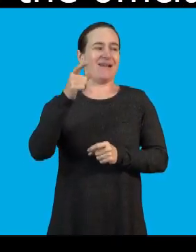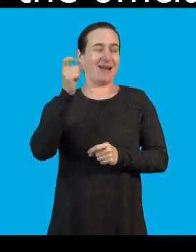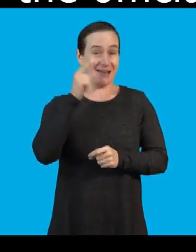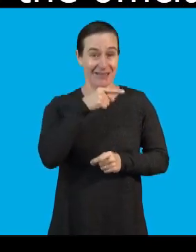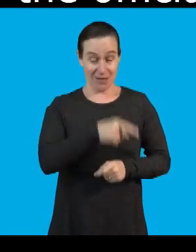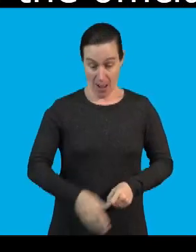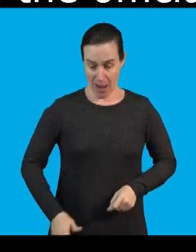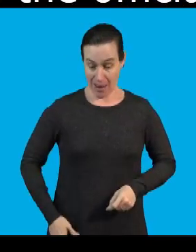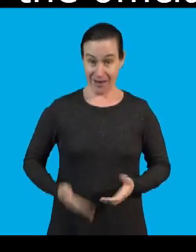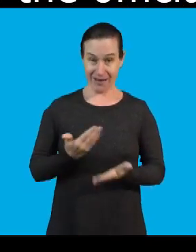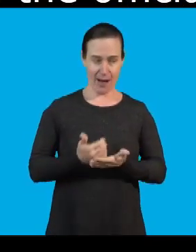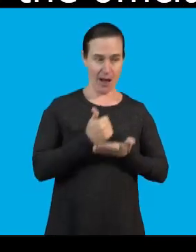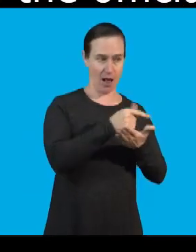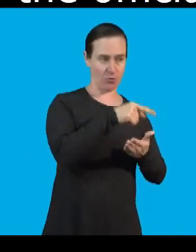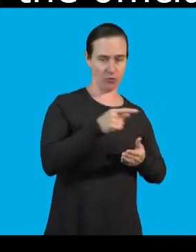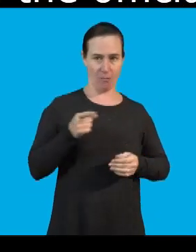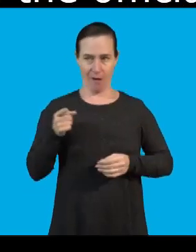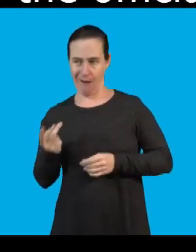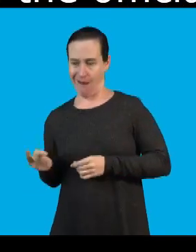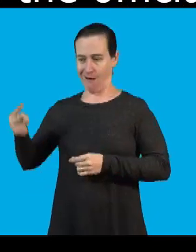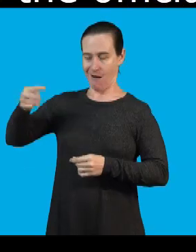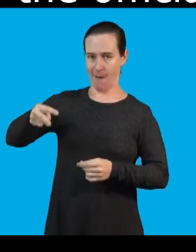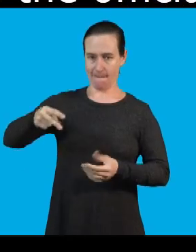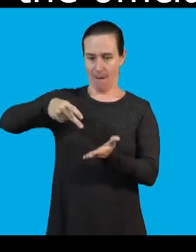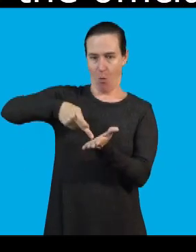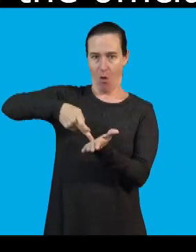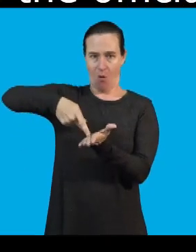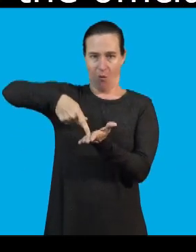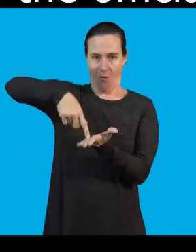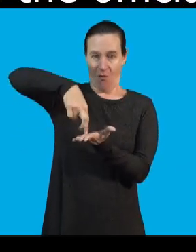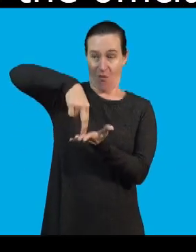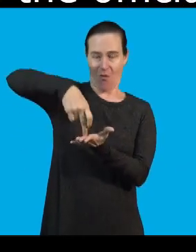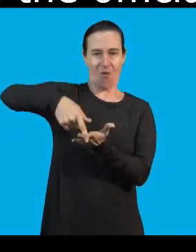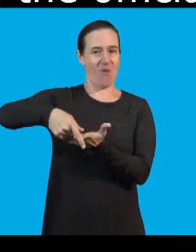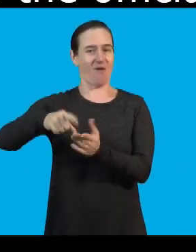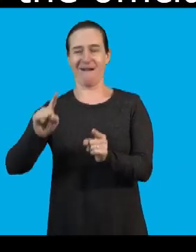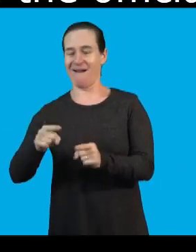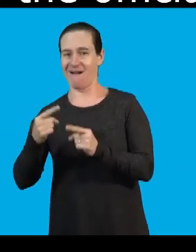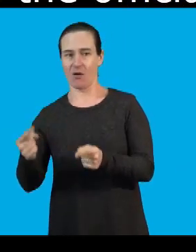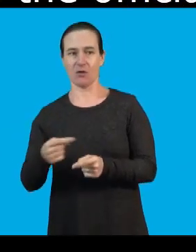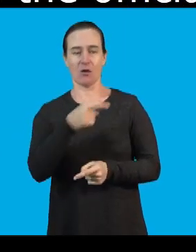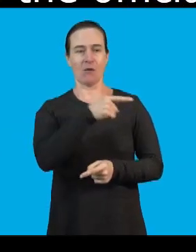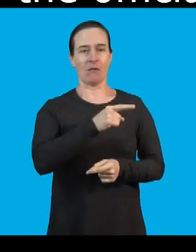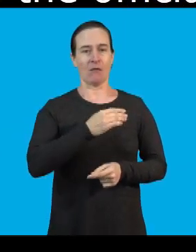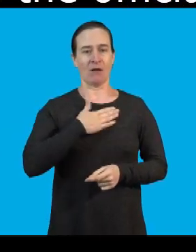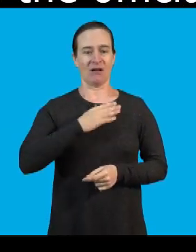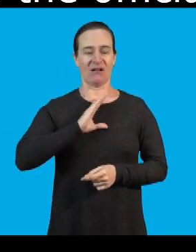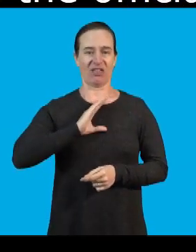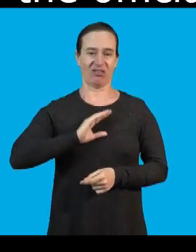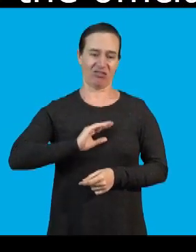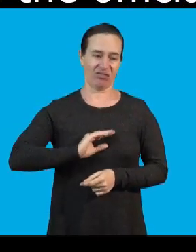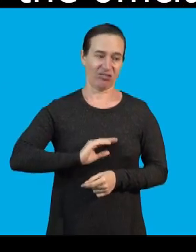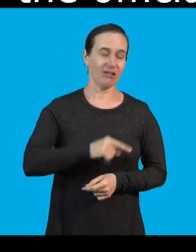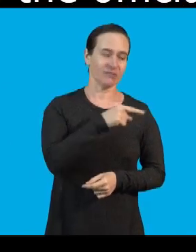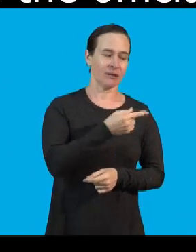was not going to carry her to the vault onto the balance beam. Her heart sank. She raised her hand to call